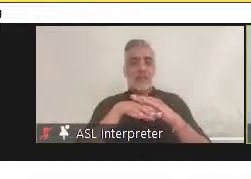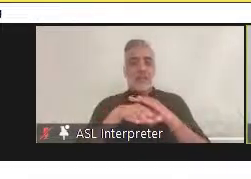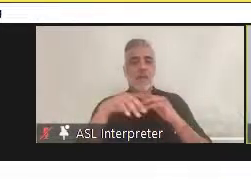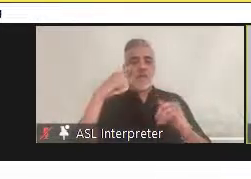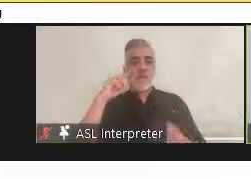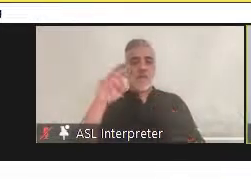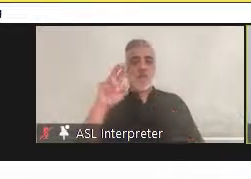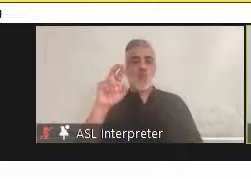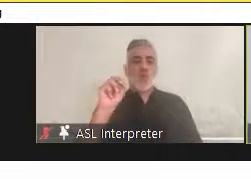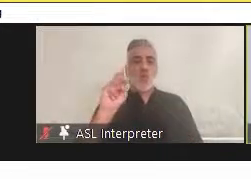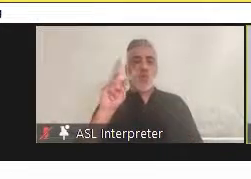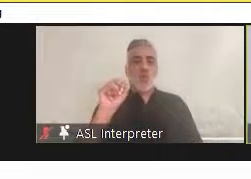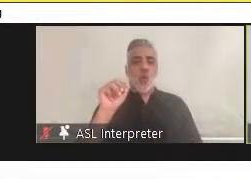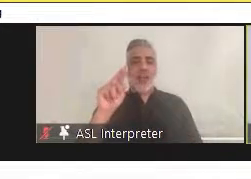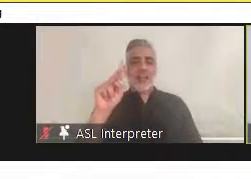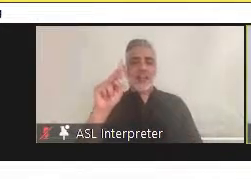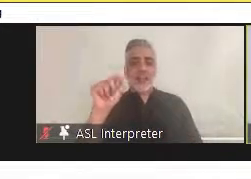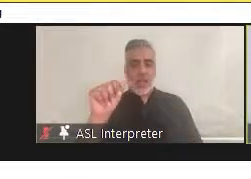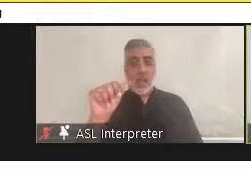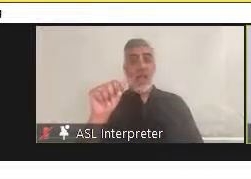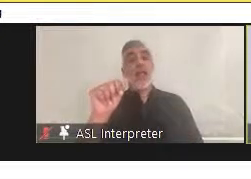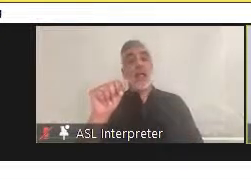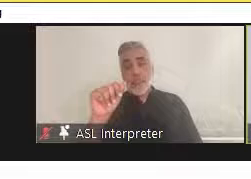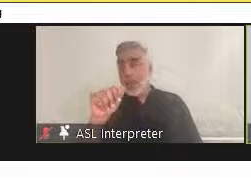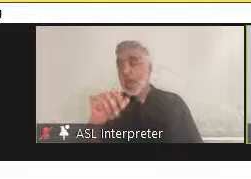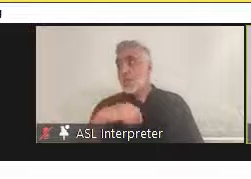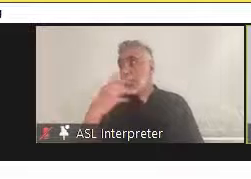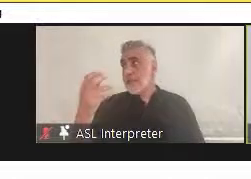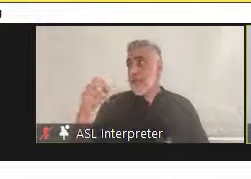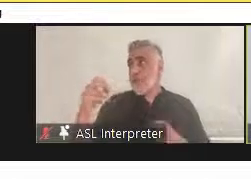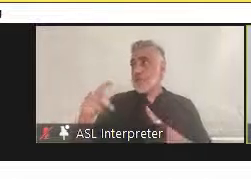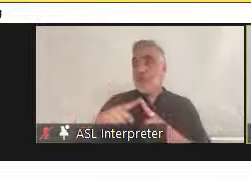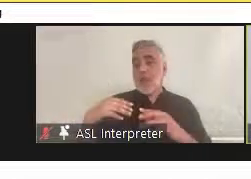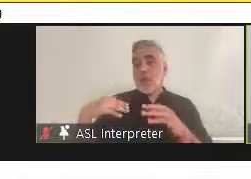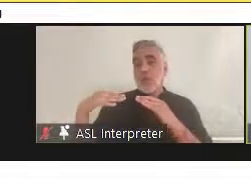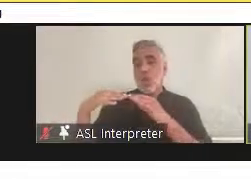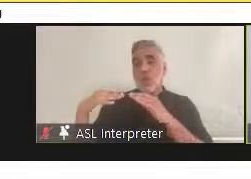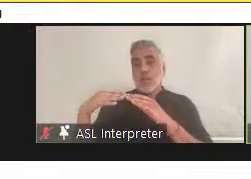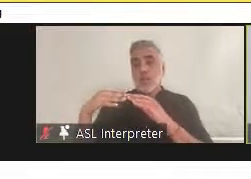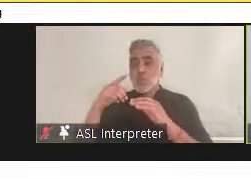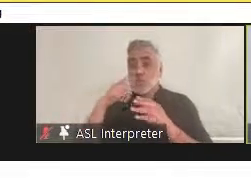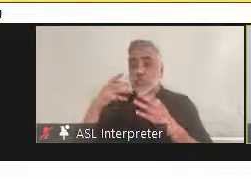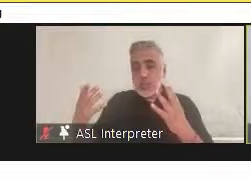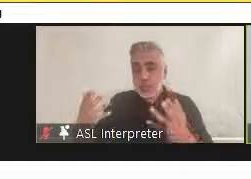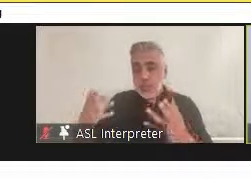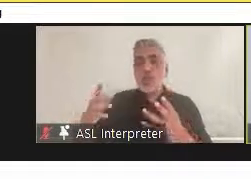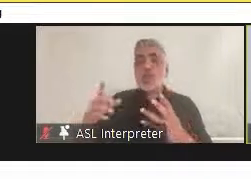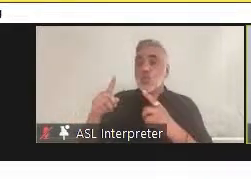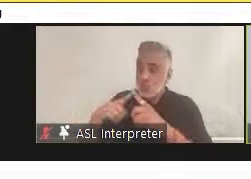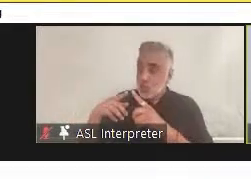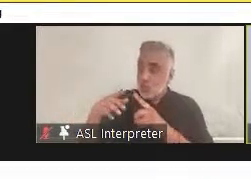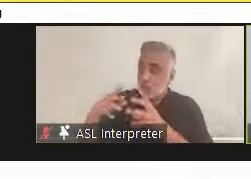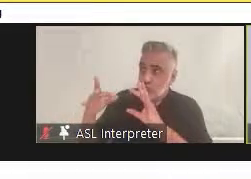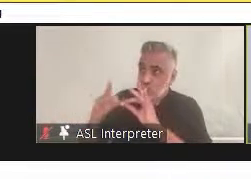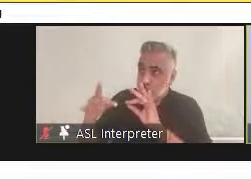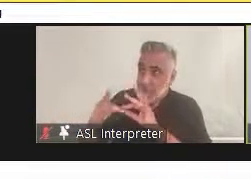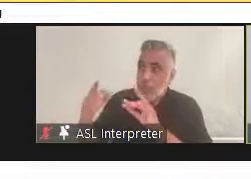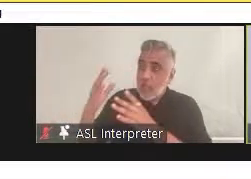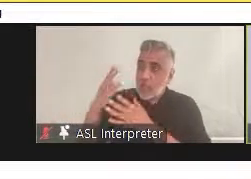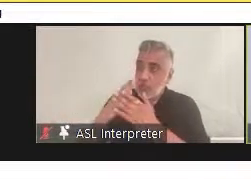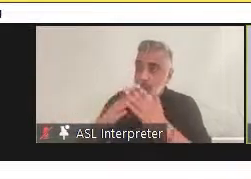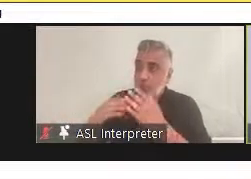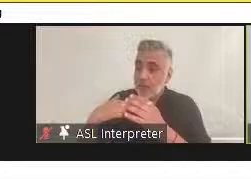Rwanda, and then give an opportunity to my colleague Wilson, who is also with us here, to speak to some of the things that we have